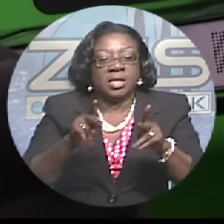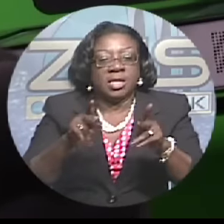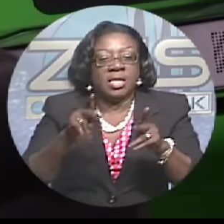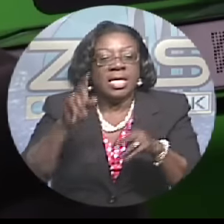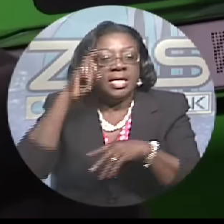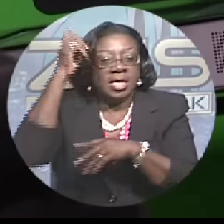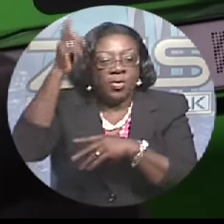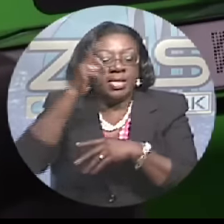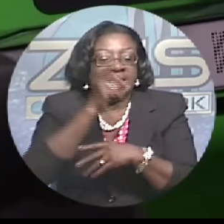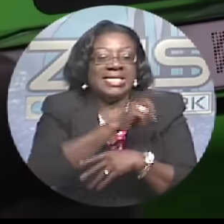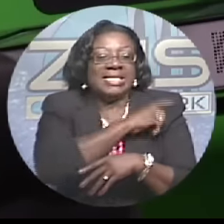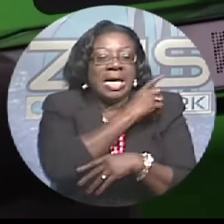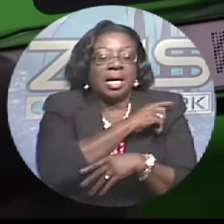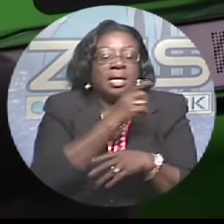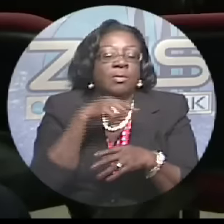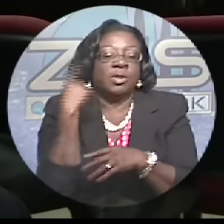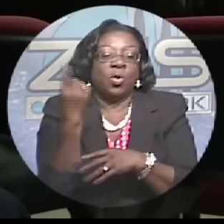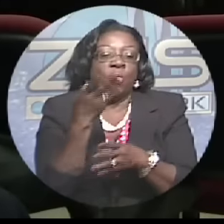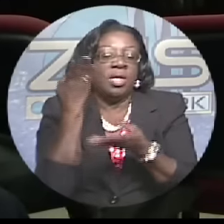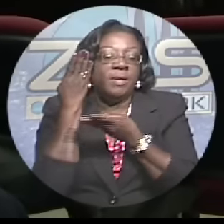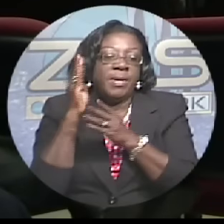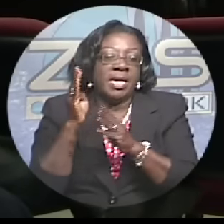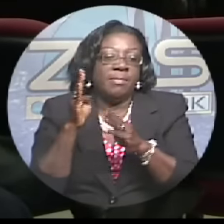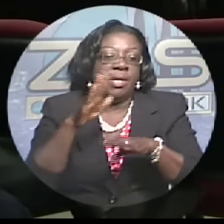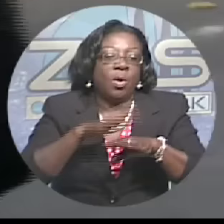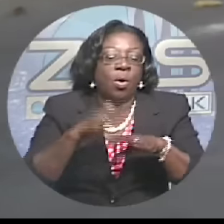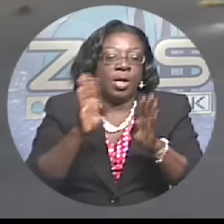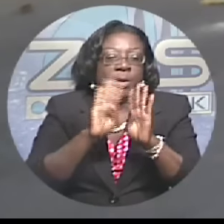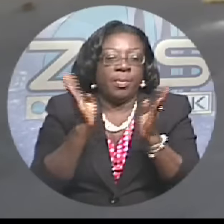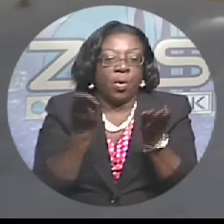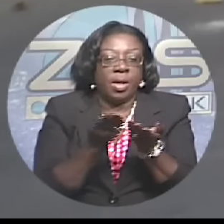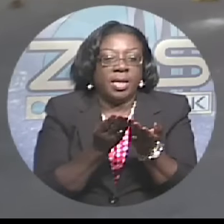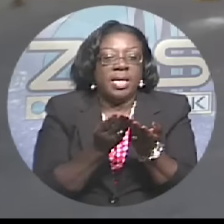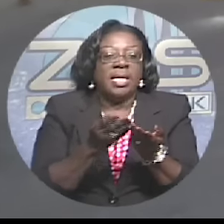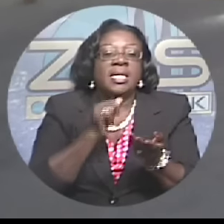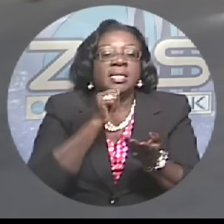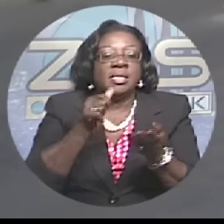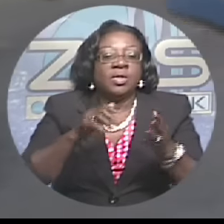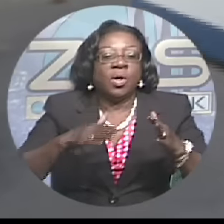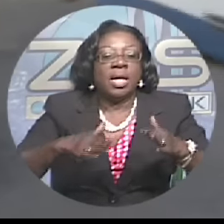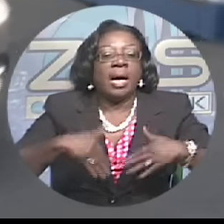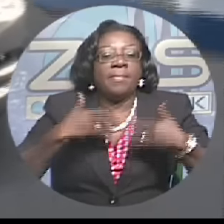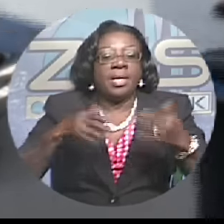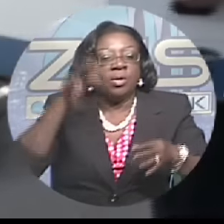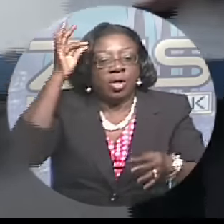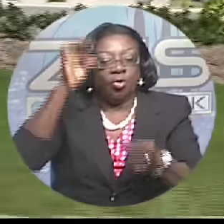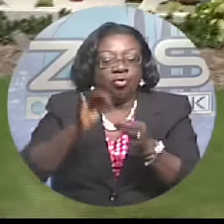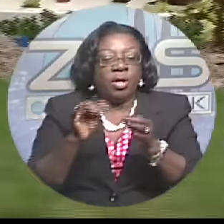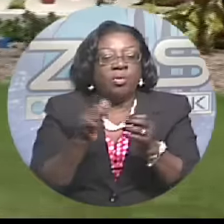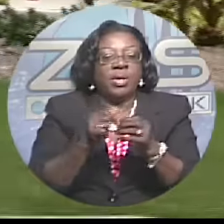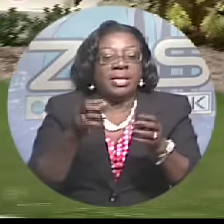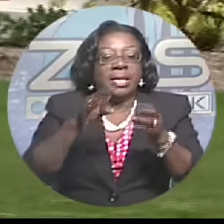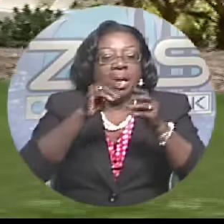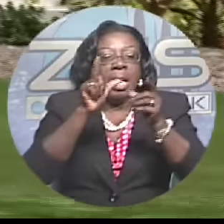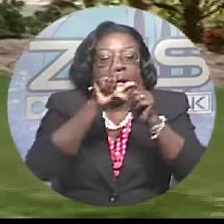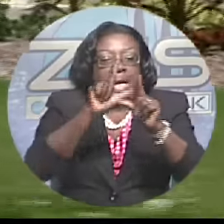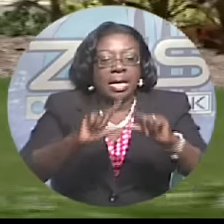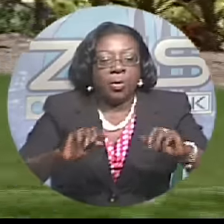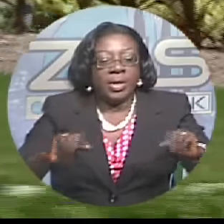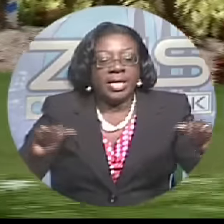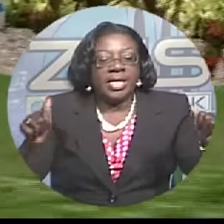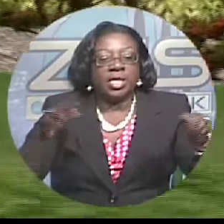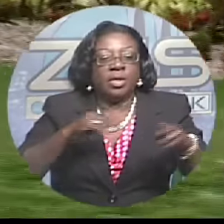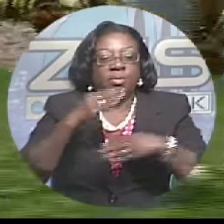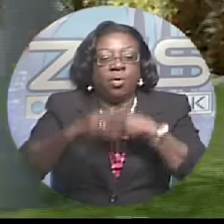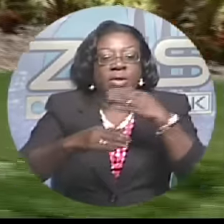Aguilar, was the only Bahaman sitting on the board. He's not sold on the liquidation process and felt the Chapter 11 bankruptcy was the best avenue